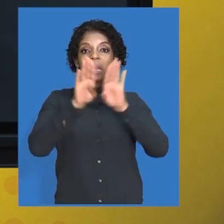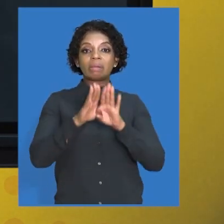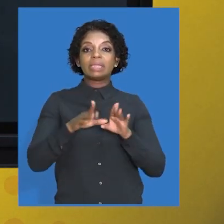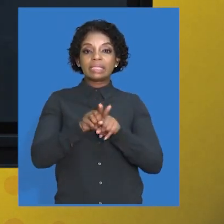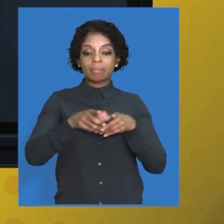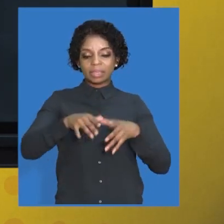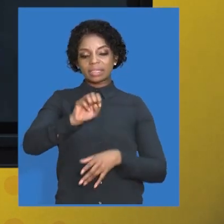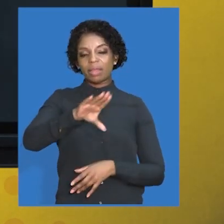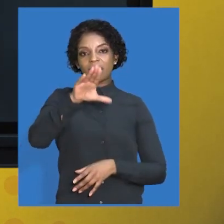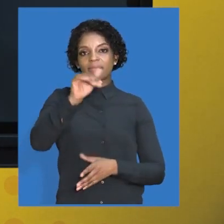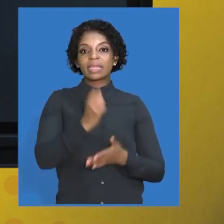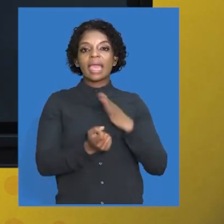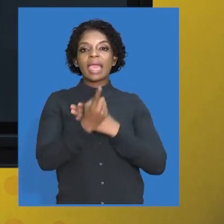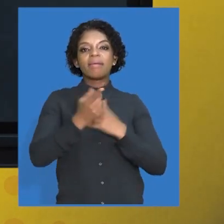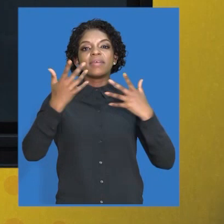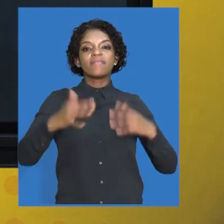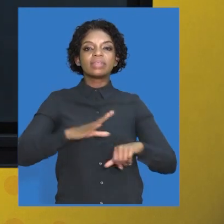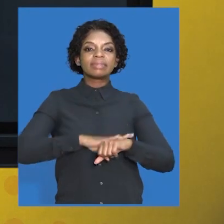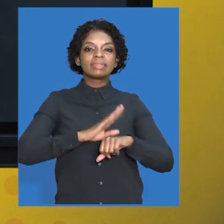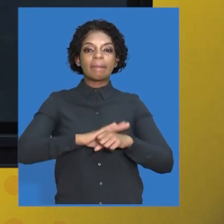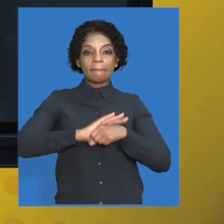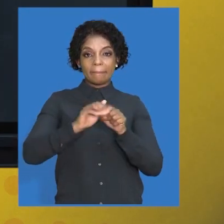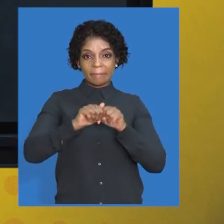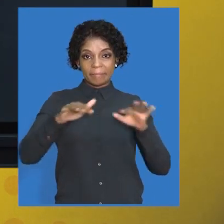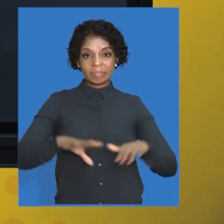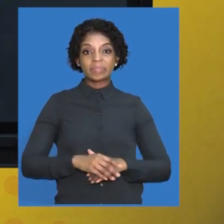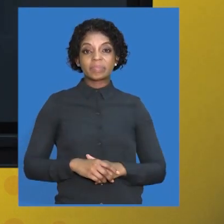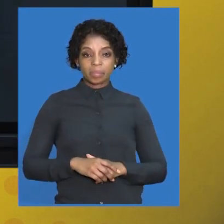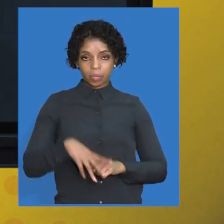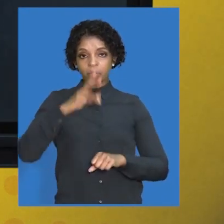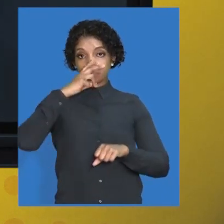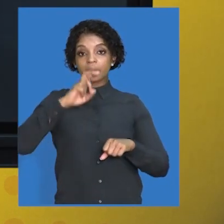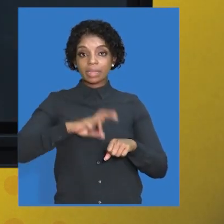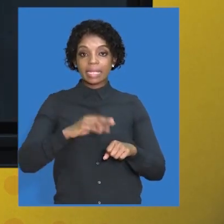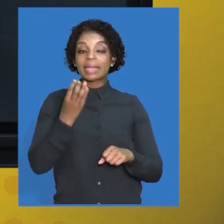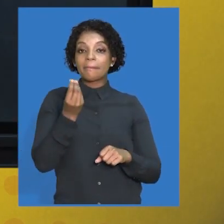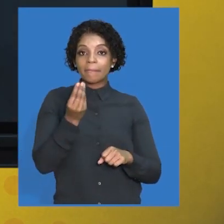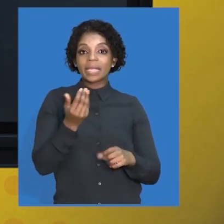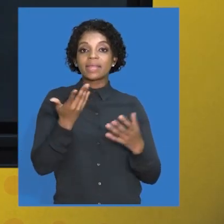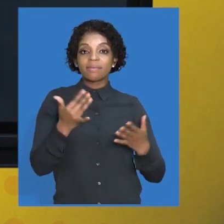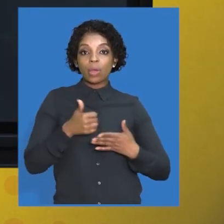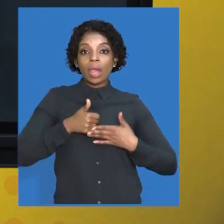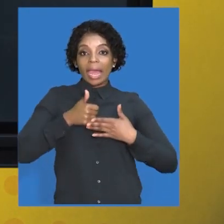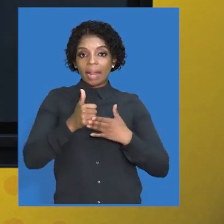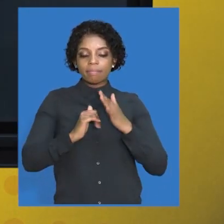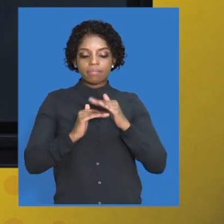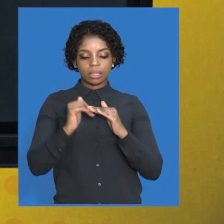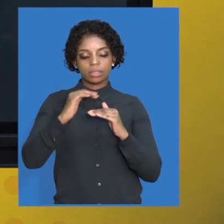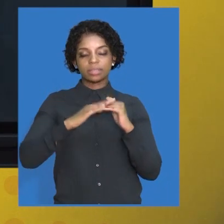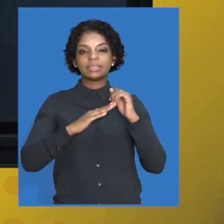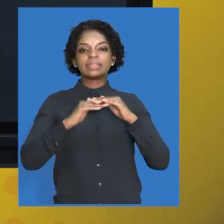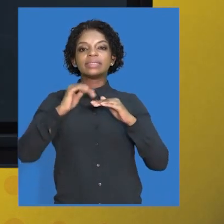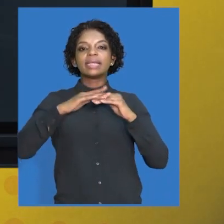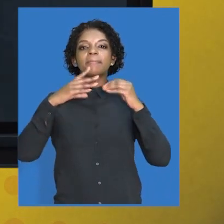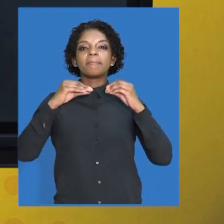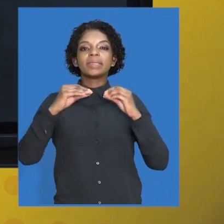during COVID-19. Right? So they need all the money that they have to help build the business, to keep the business afloat.